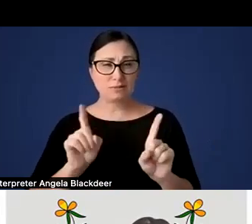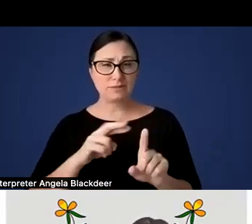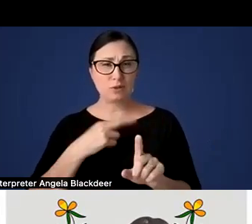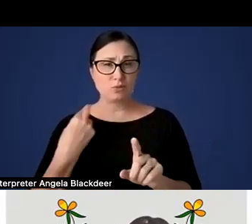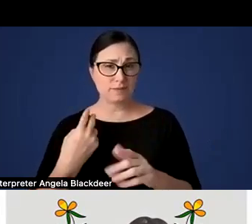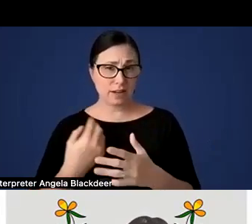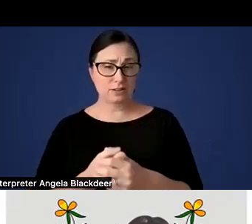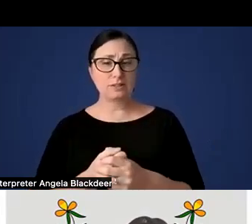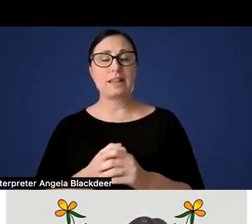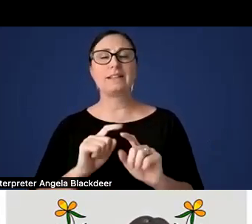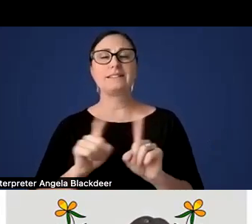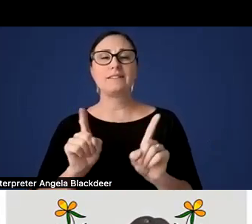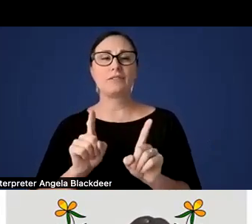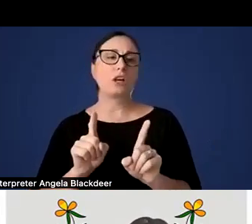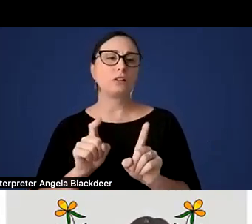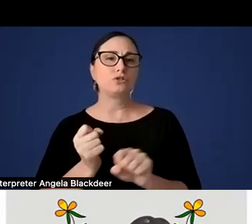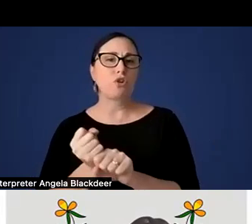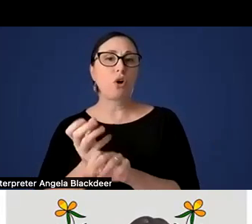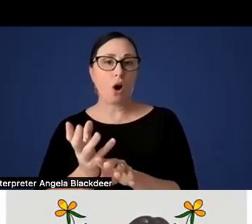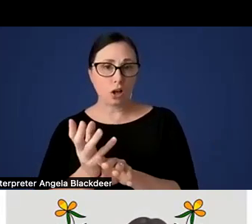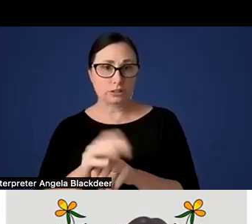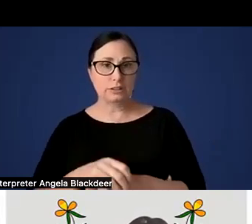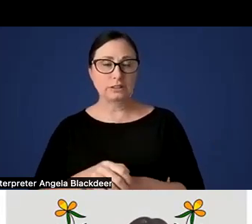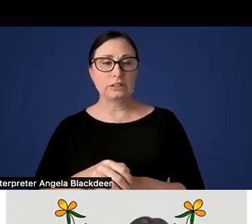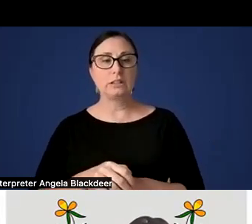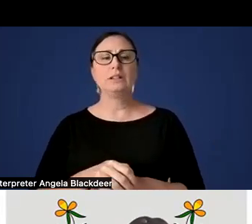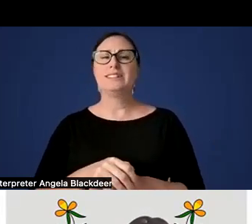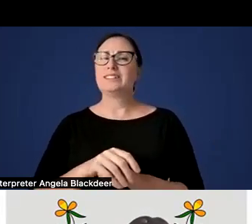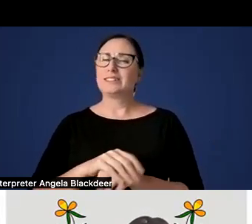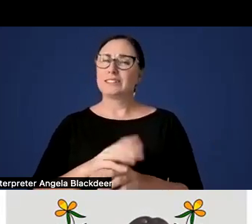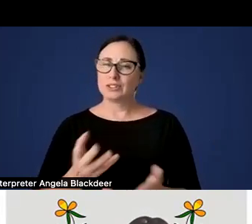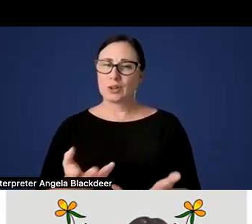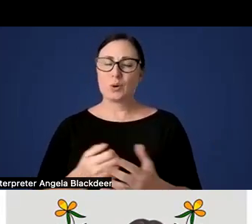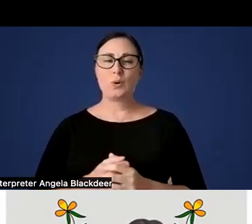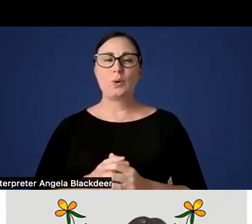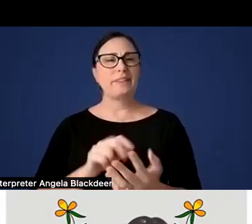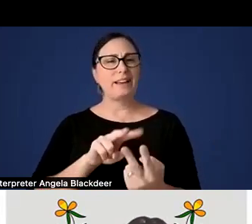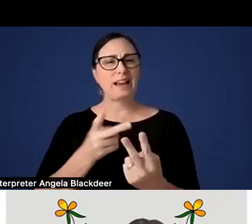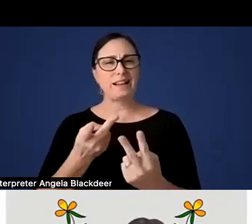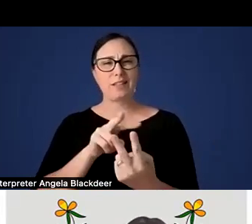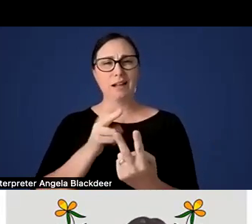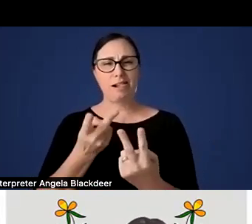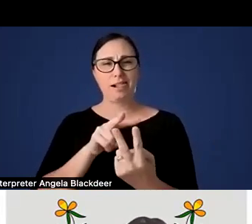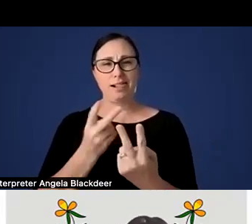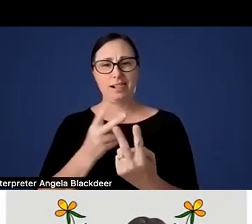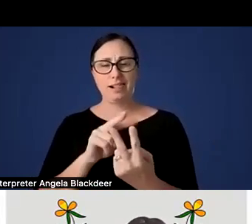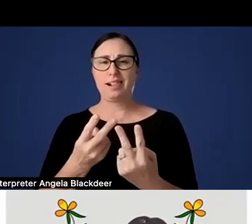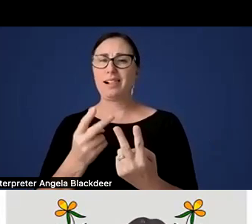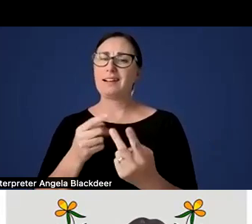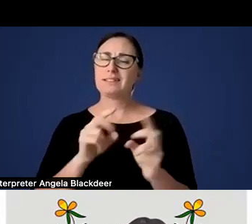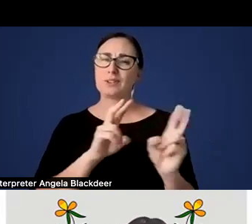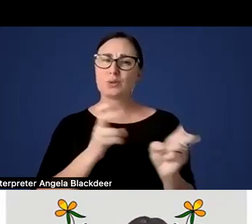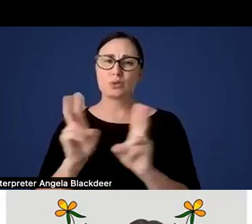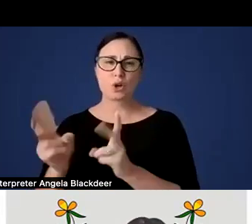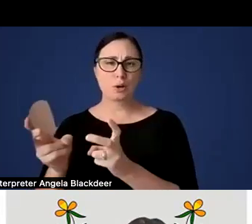causes? Because I think that those are also two terms that are used interchangeably, and we're not terribly skilled about how to talk about